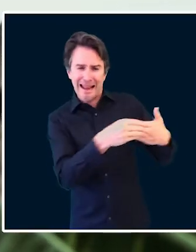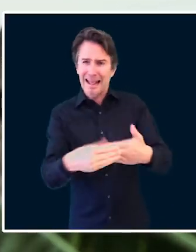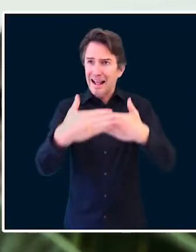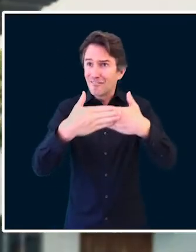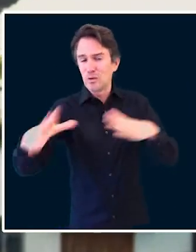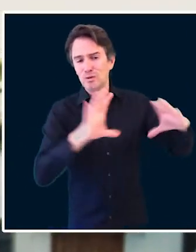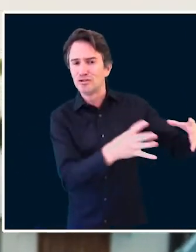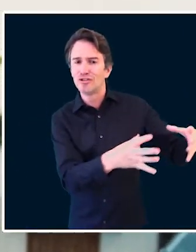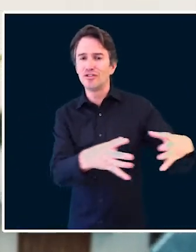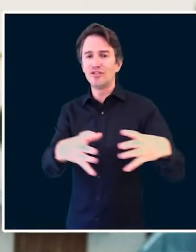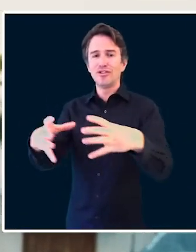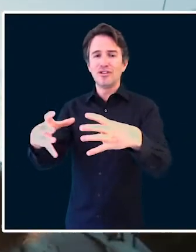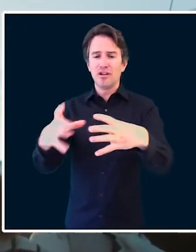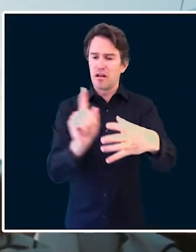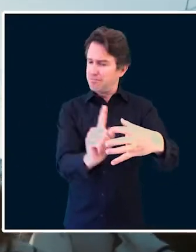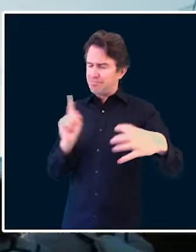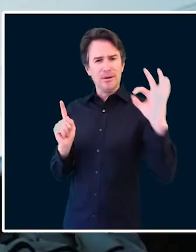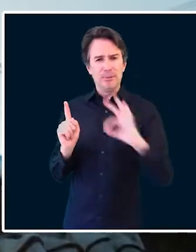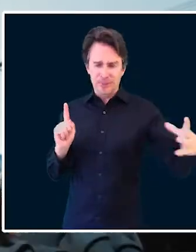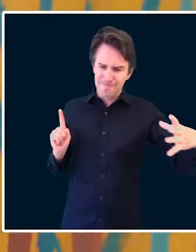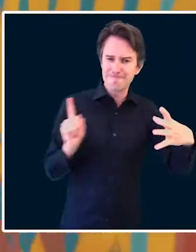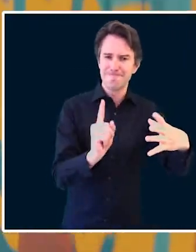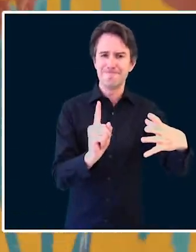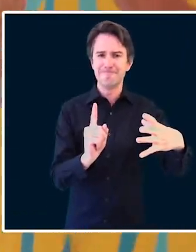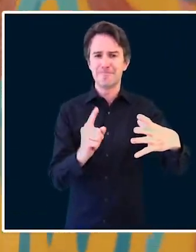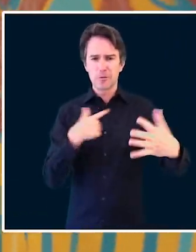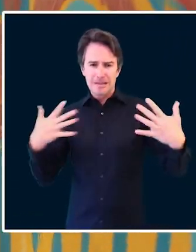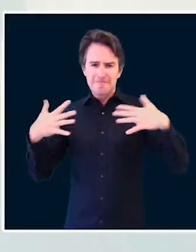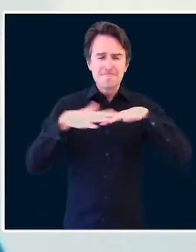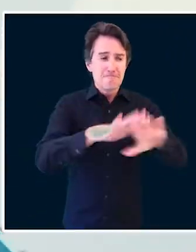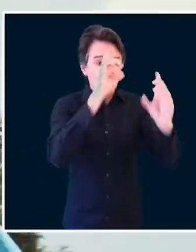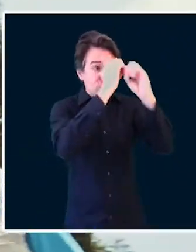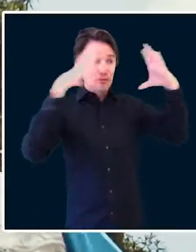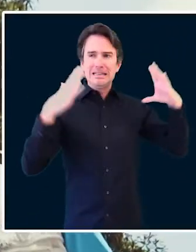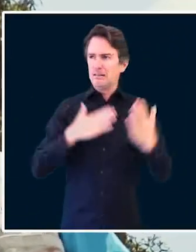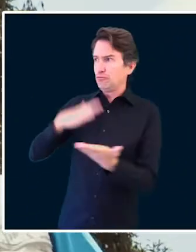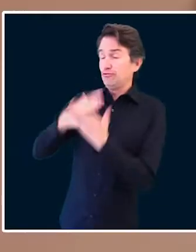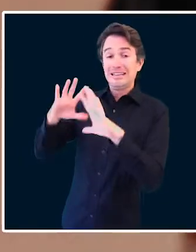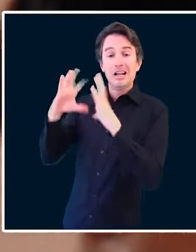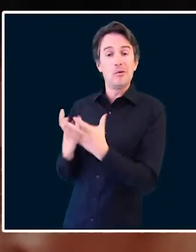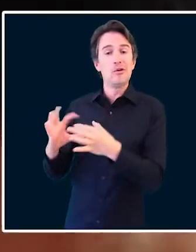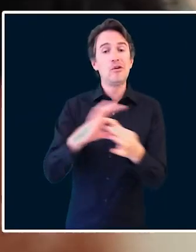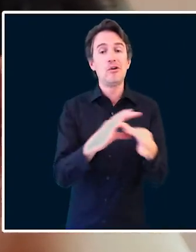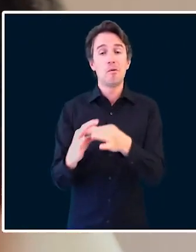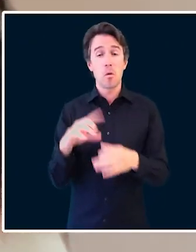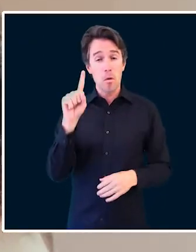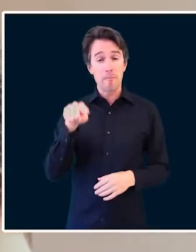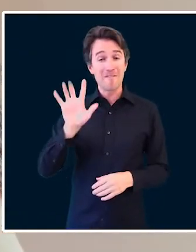lead this generation, and we will leave no one behind. We merge your dreams with our reality.